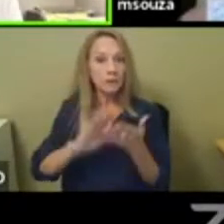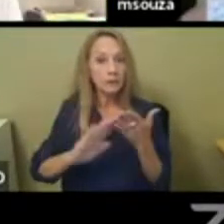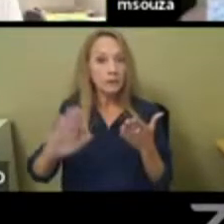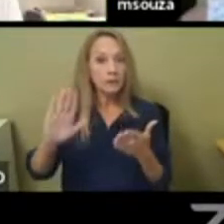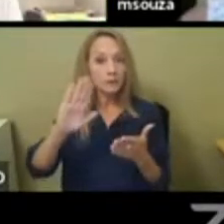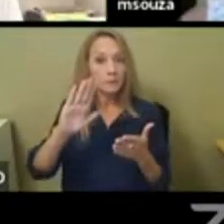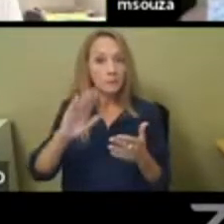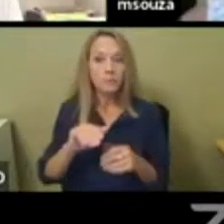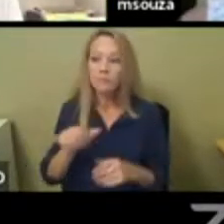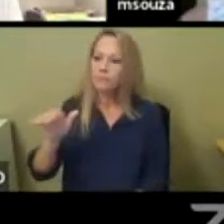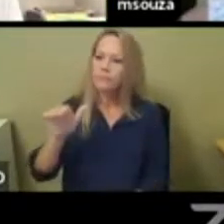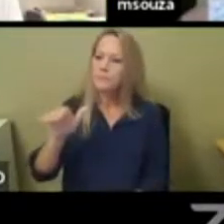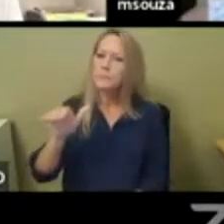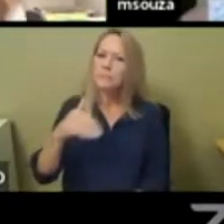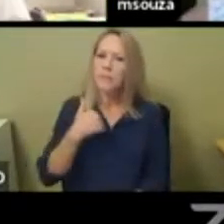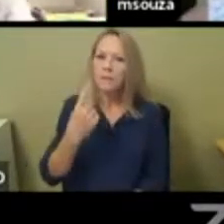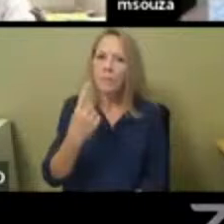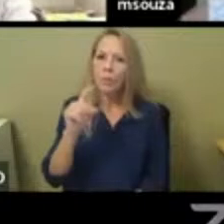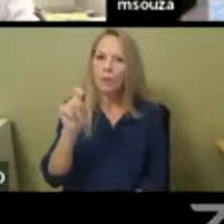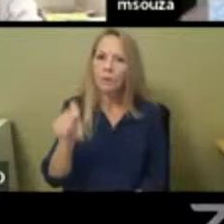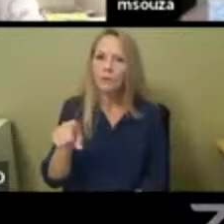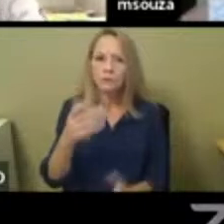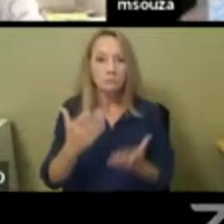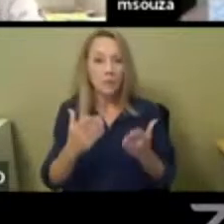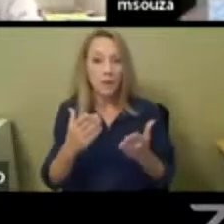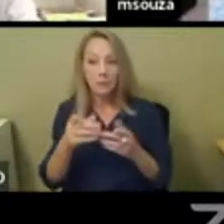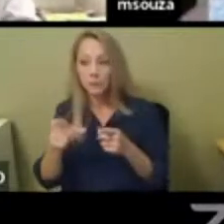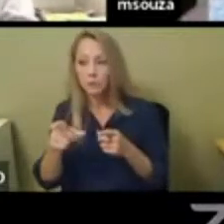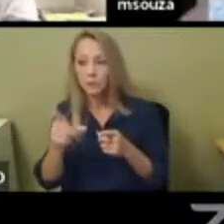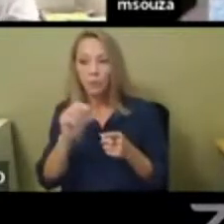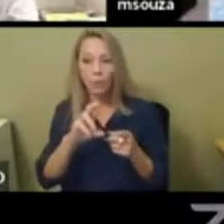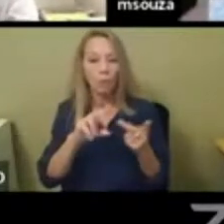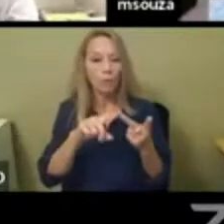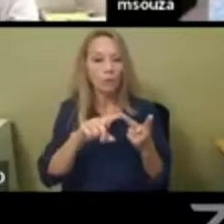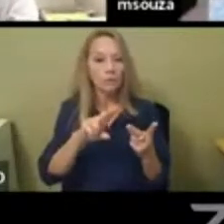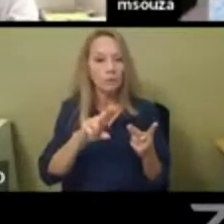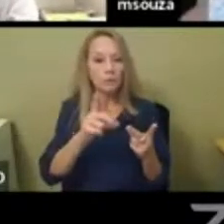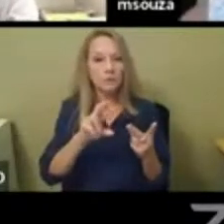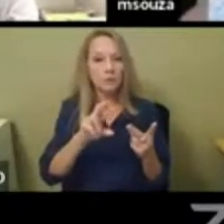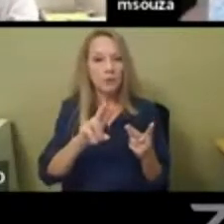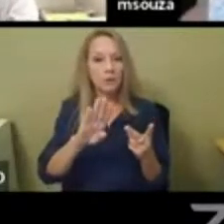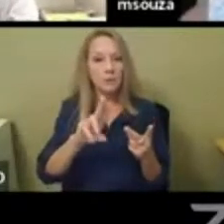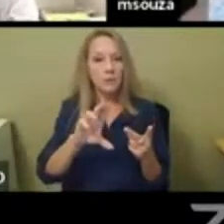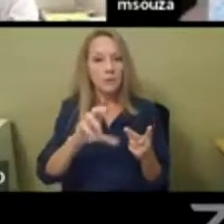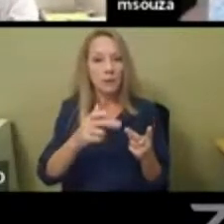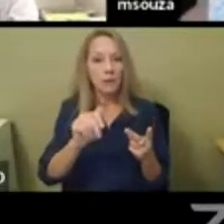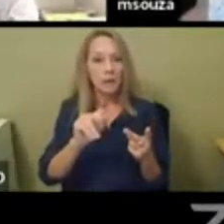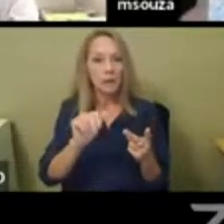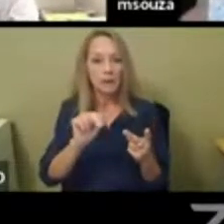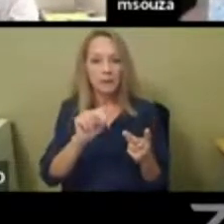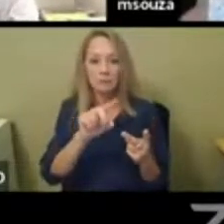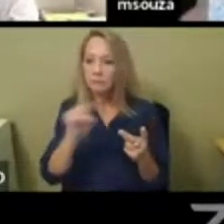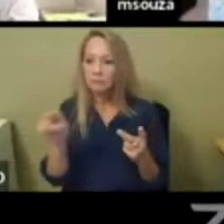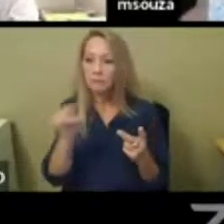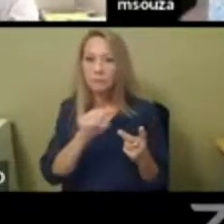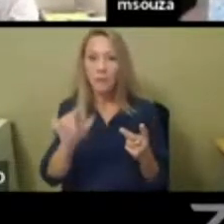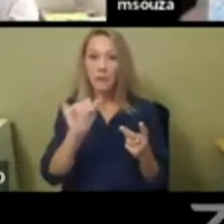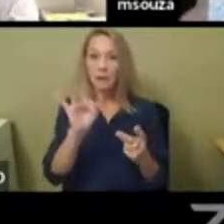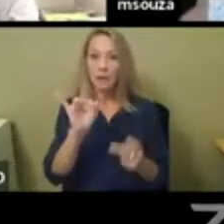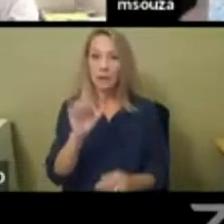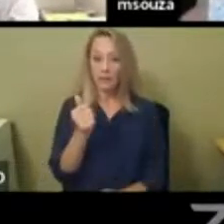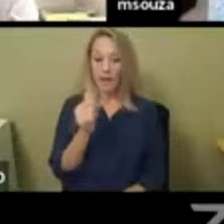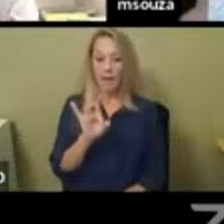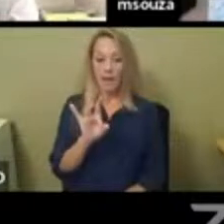So Dr. Gocher, I had one question, maybe for Dr. Plowman or maybe for Dr. Buchanan, but just if you have 18